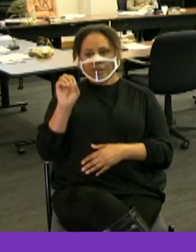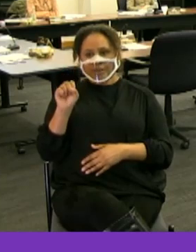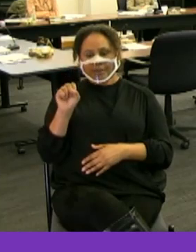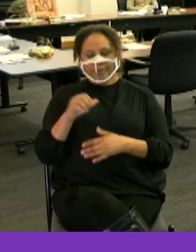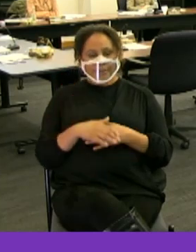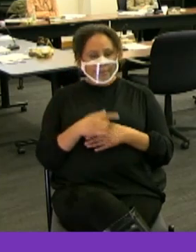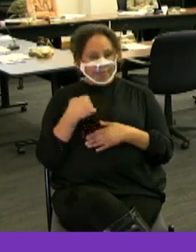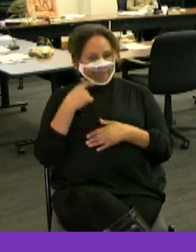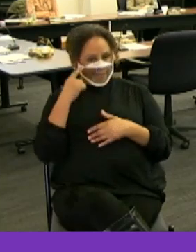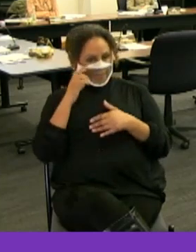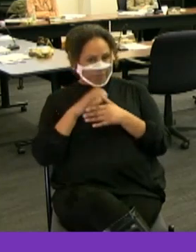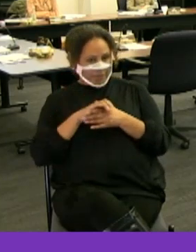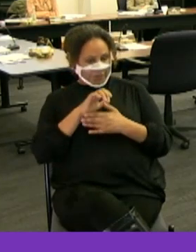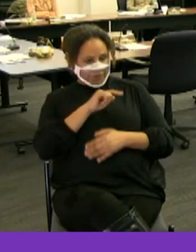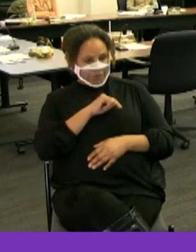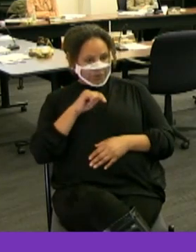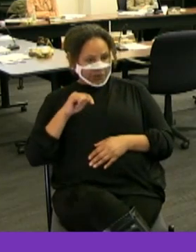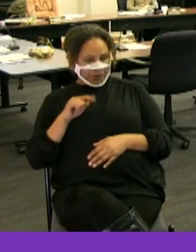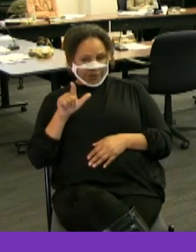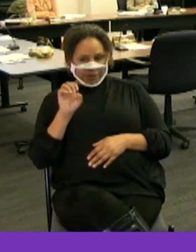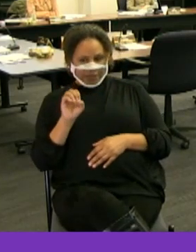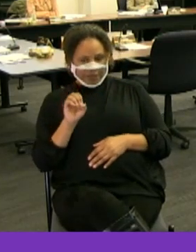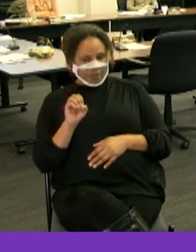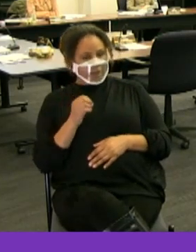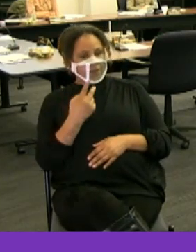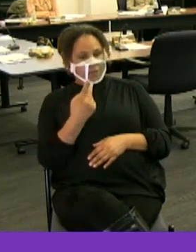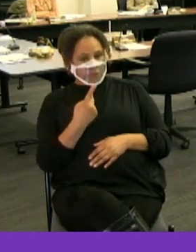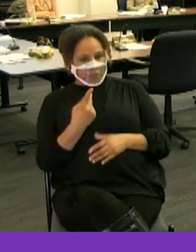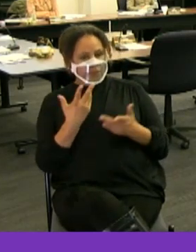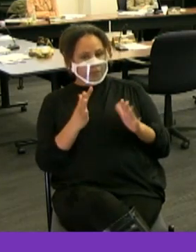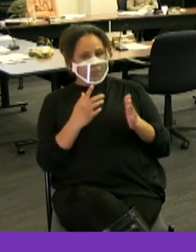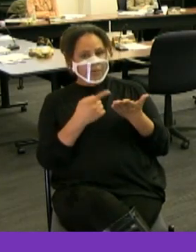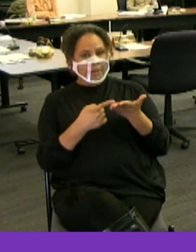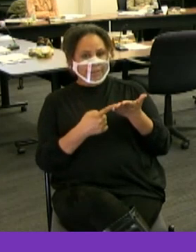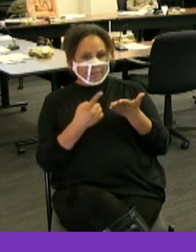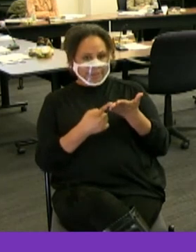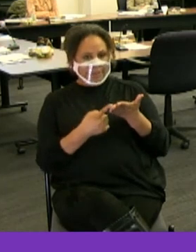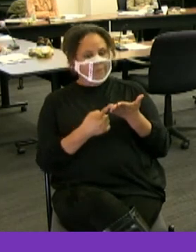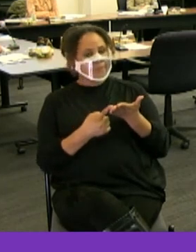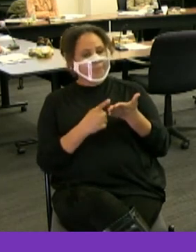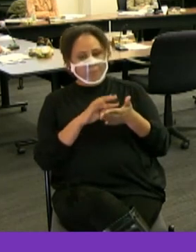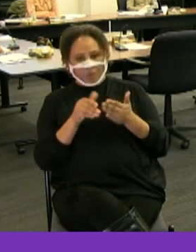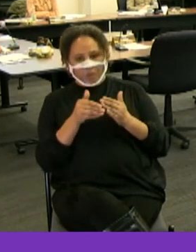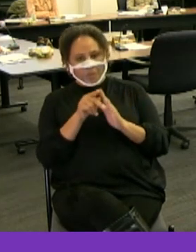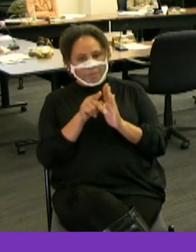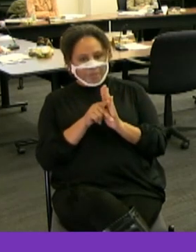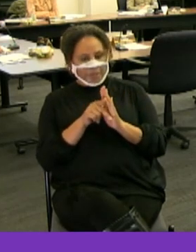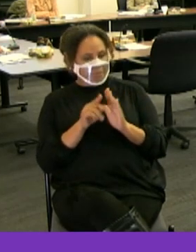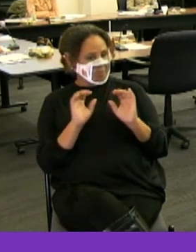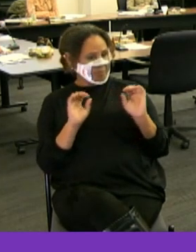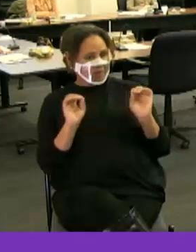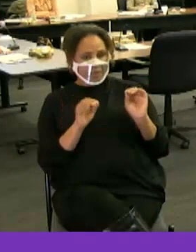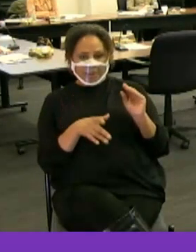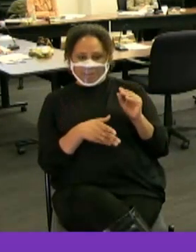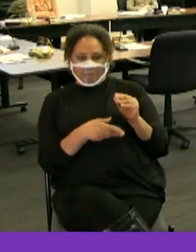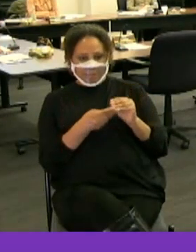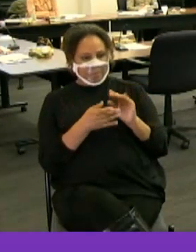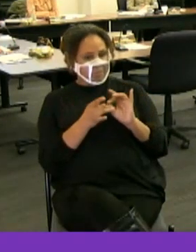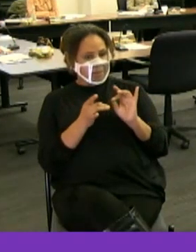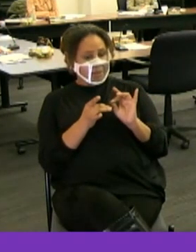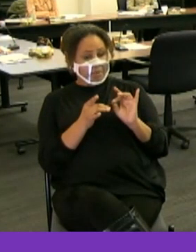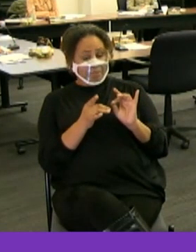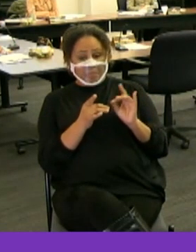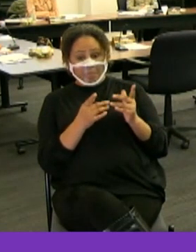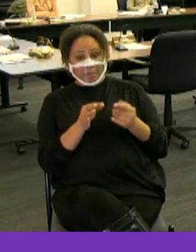believe Trustee Lee, pretty much we kind of already discussed that and went over all of the policies. So I don't have anything further unless Trustee Lee